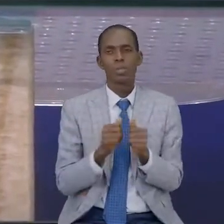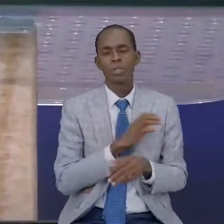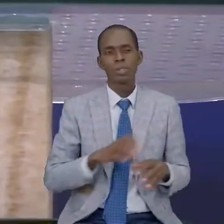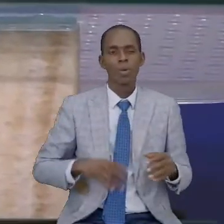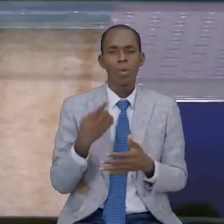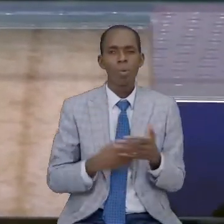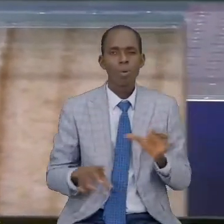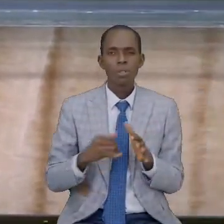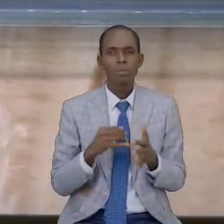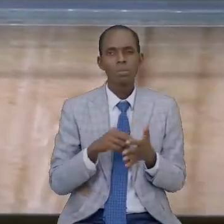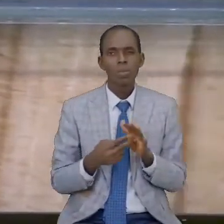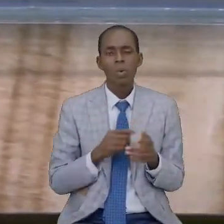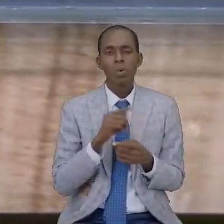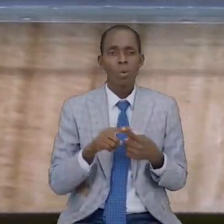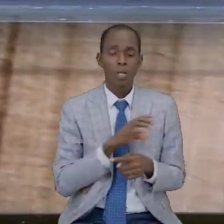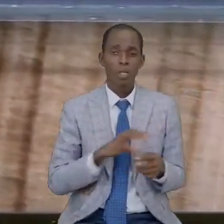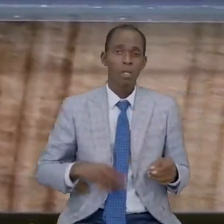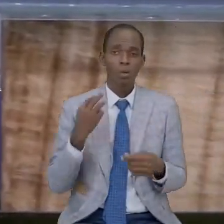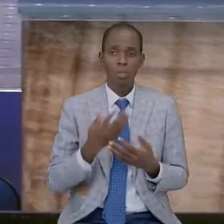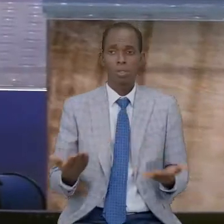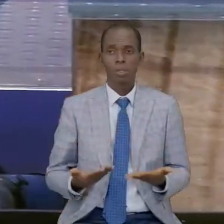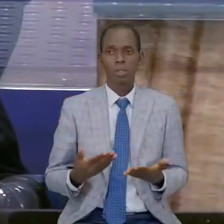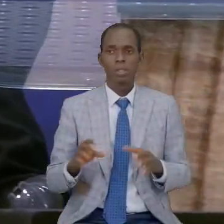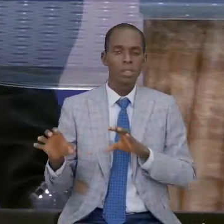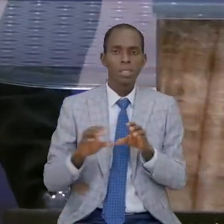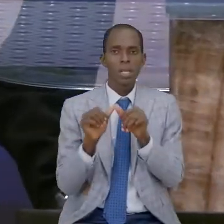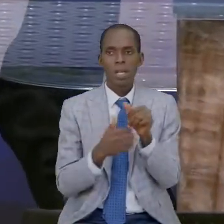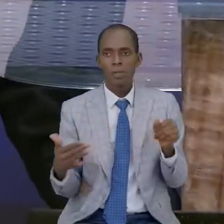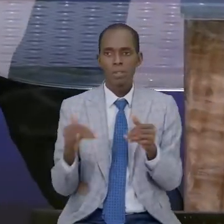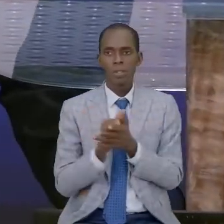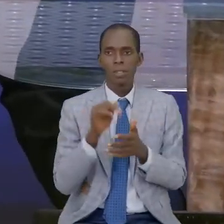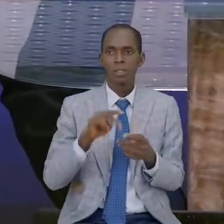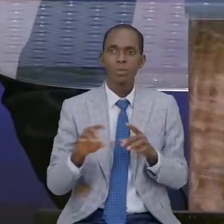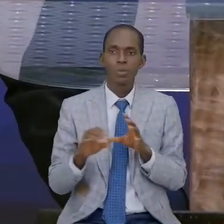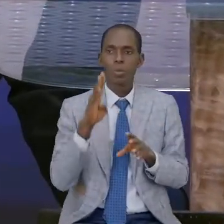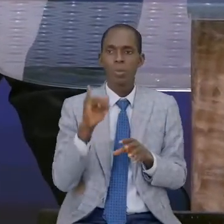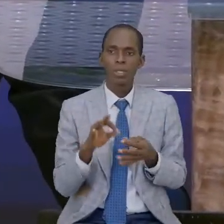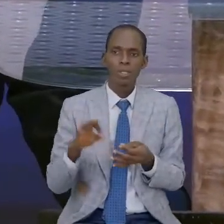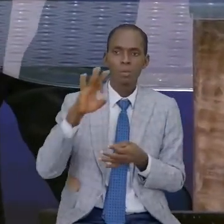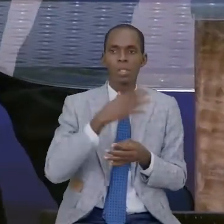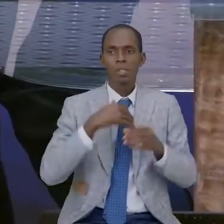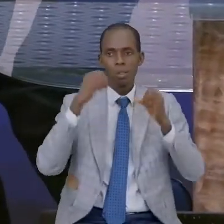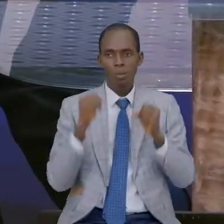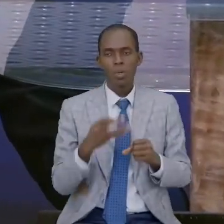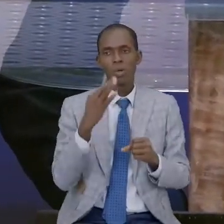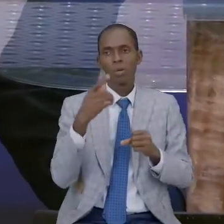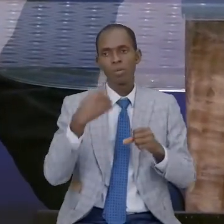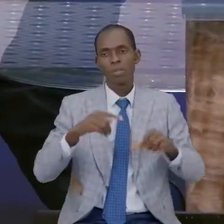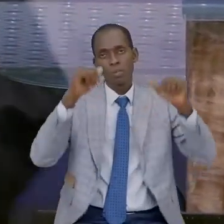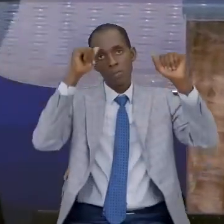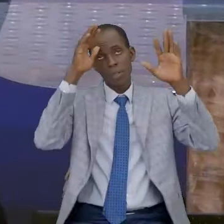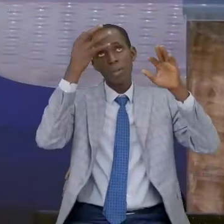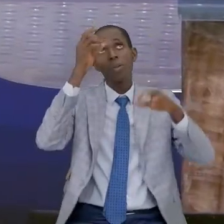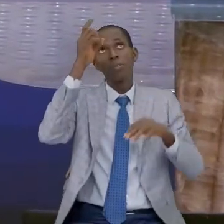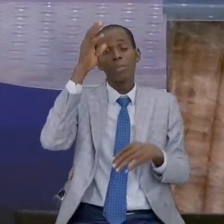Christ. What does that mean? When Christ was here, he did everything he did by the Spirit and the power of the